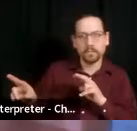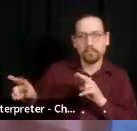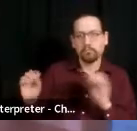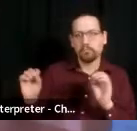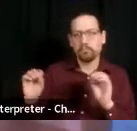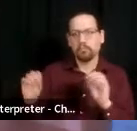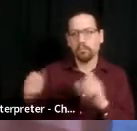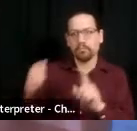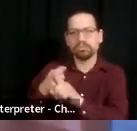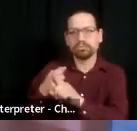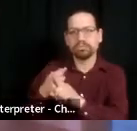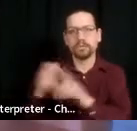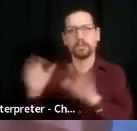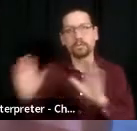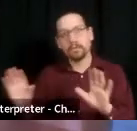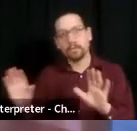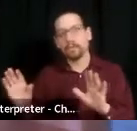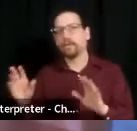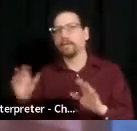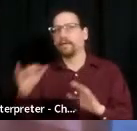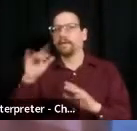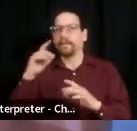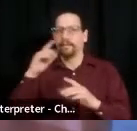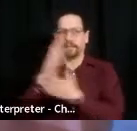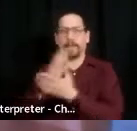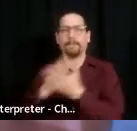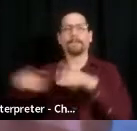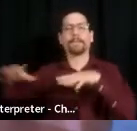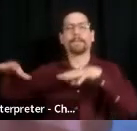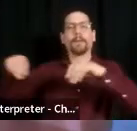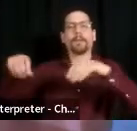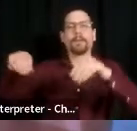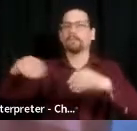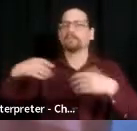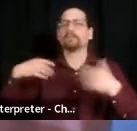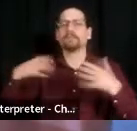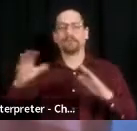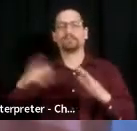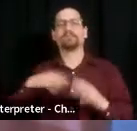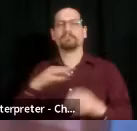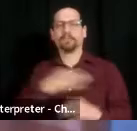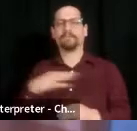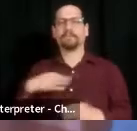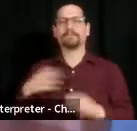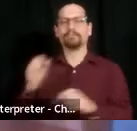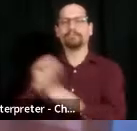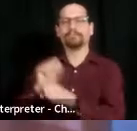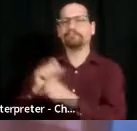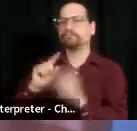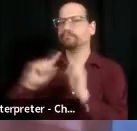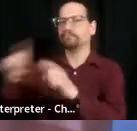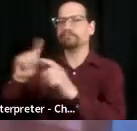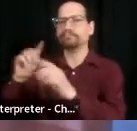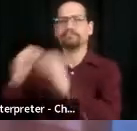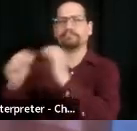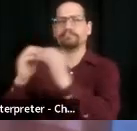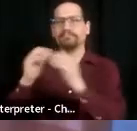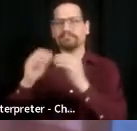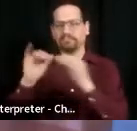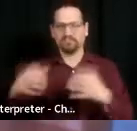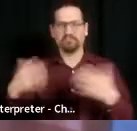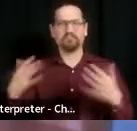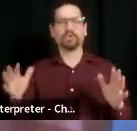there, we did restore about just slightly over 700 customers that were out. Last I checked, it was